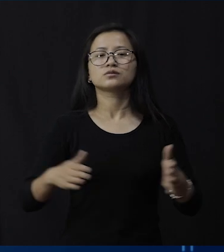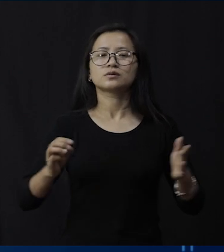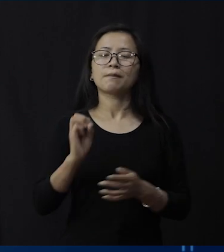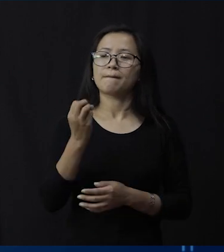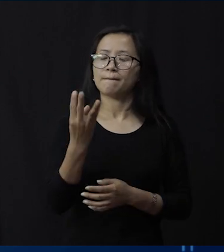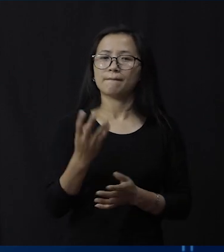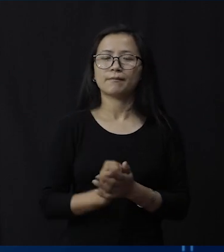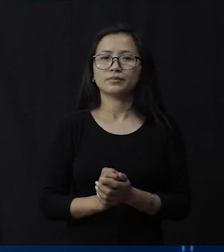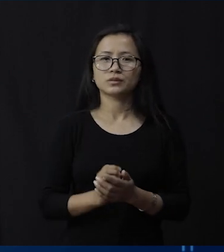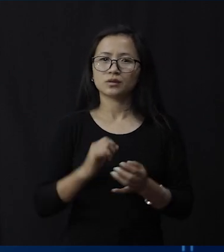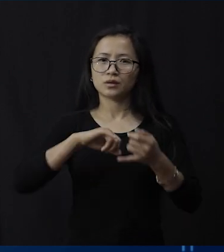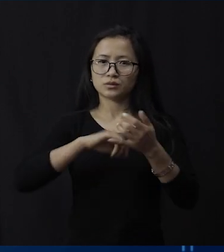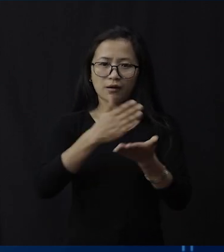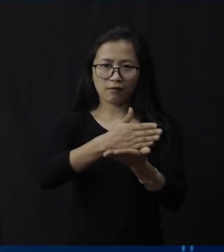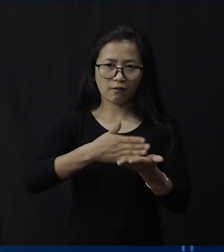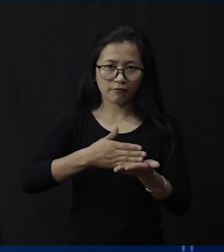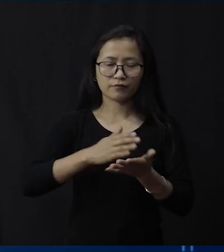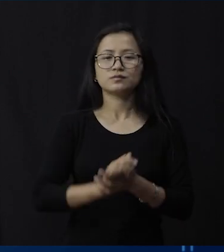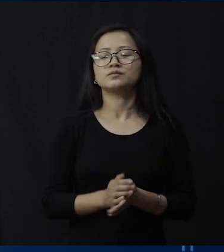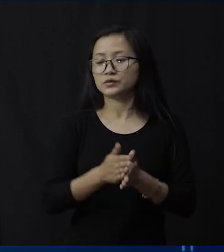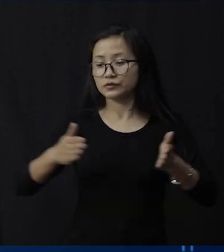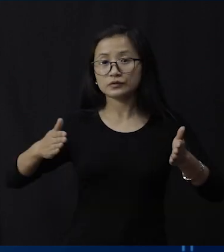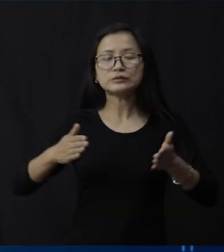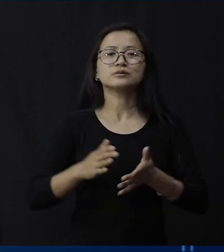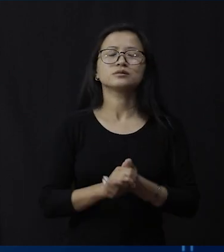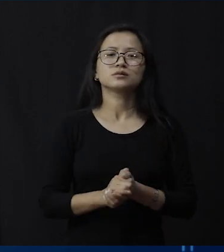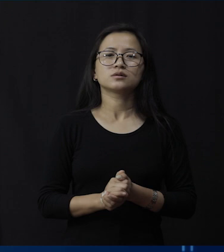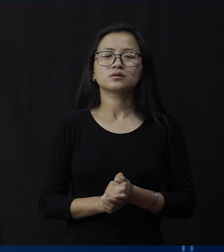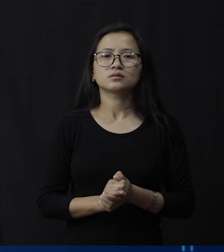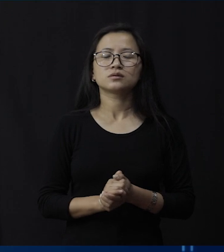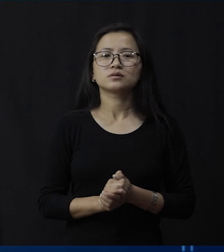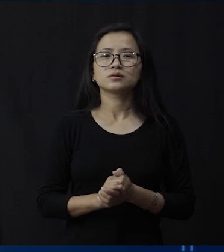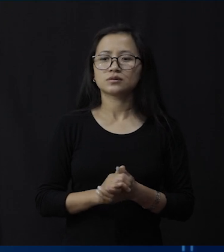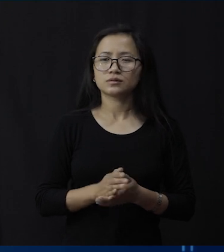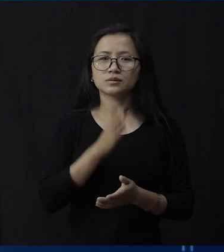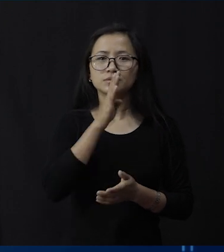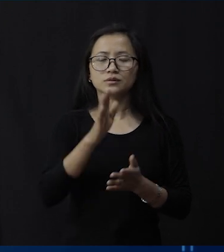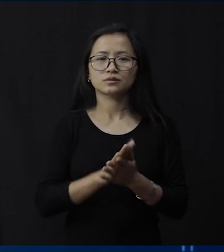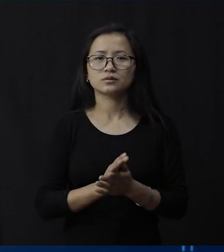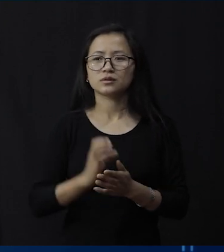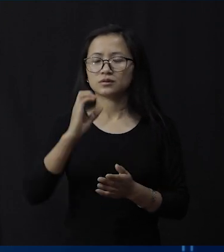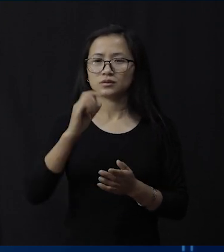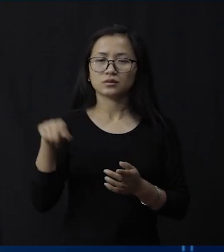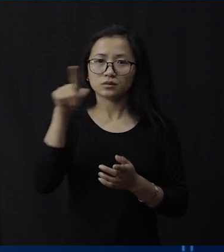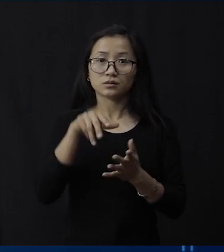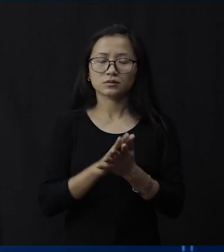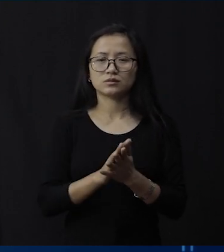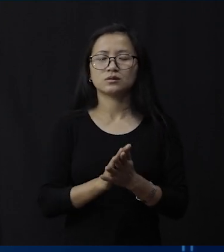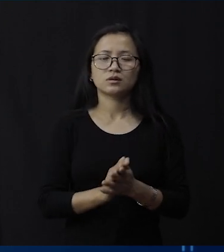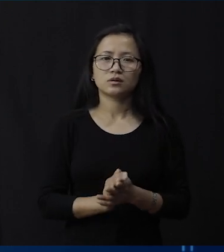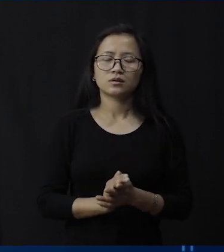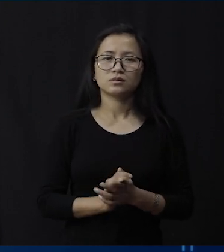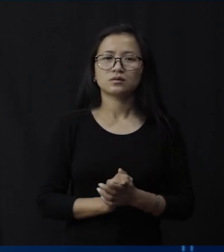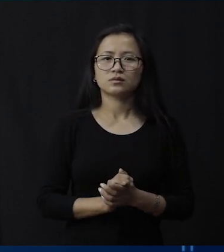of subdivisions, okay? Only when the subdivisions are divided, it becomes a circle, or else